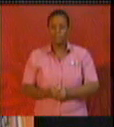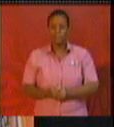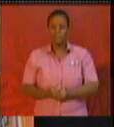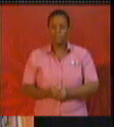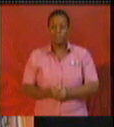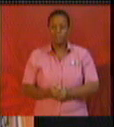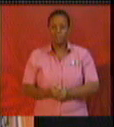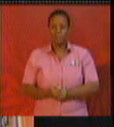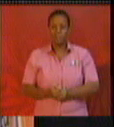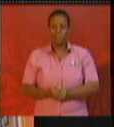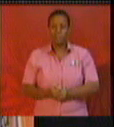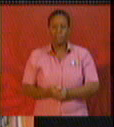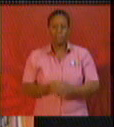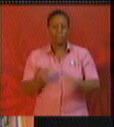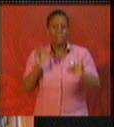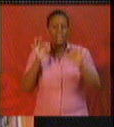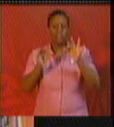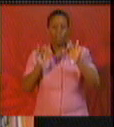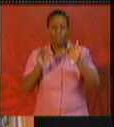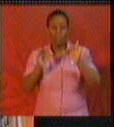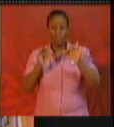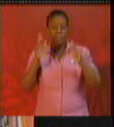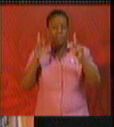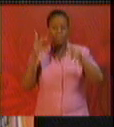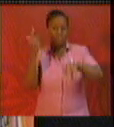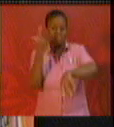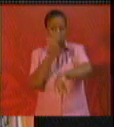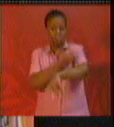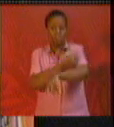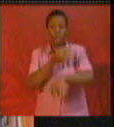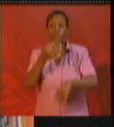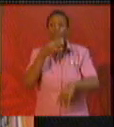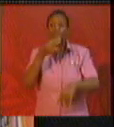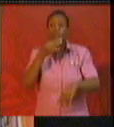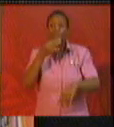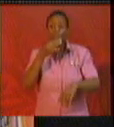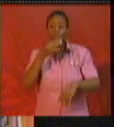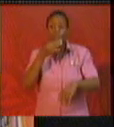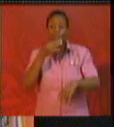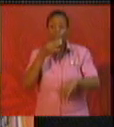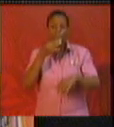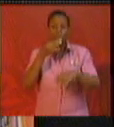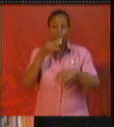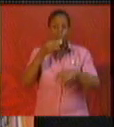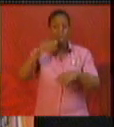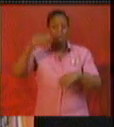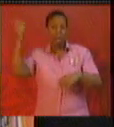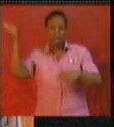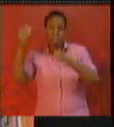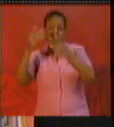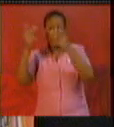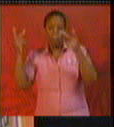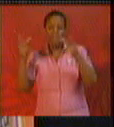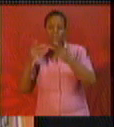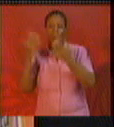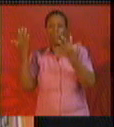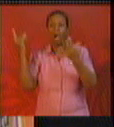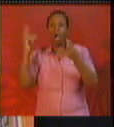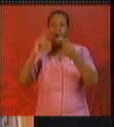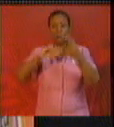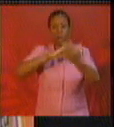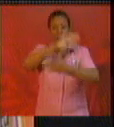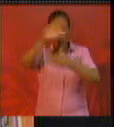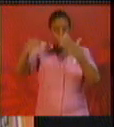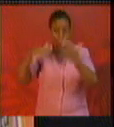coming from the COVAX, or is it going to, stay there until then, until that process? And the second